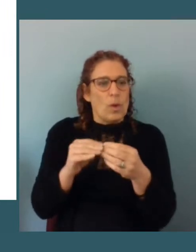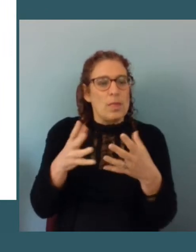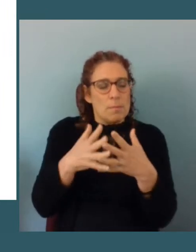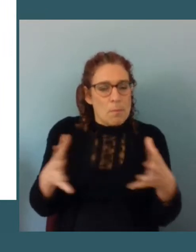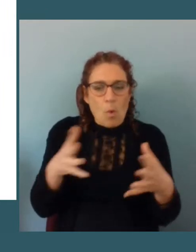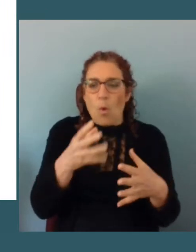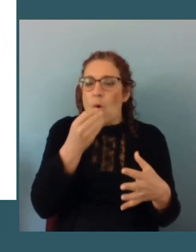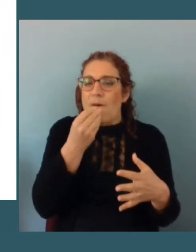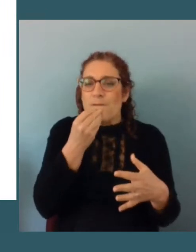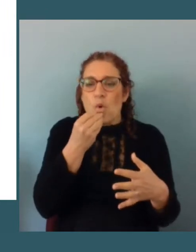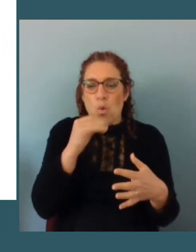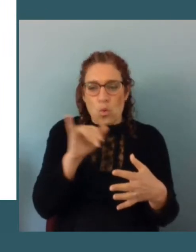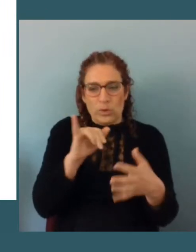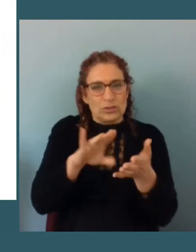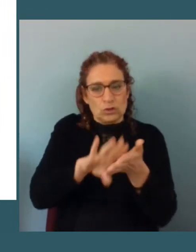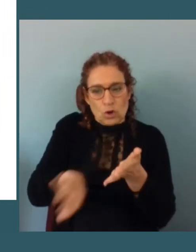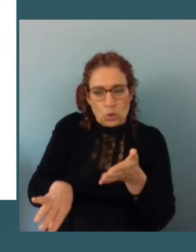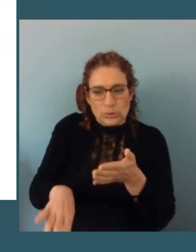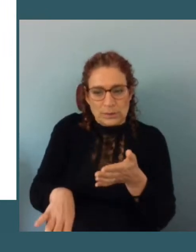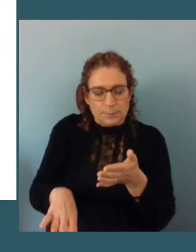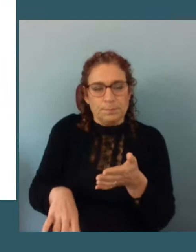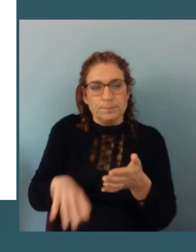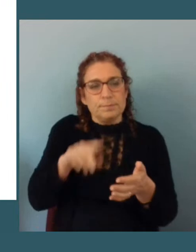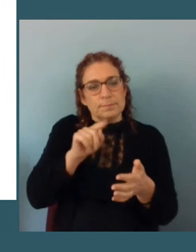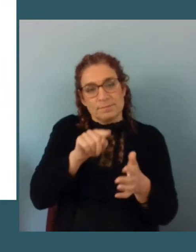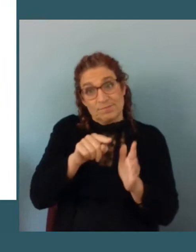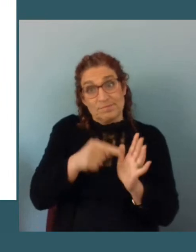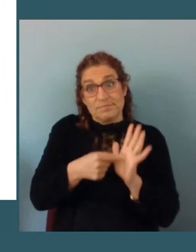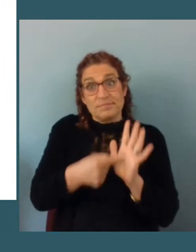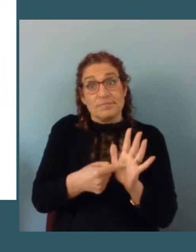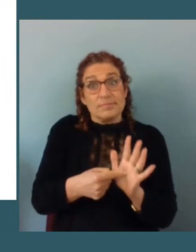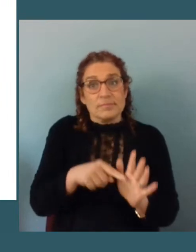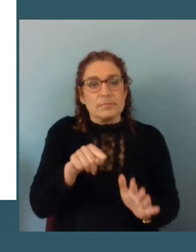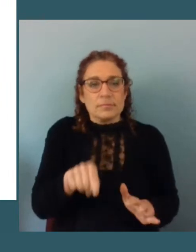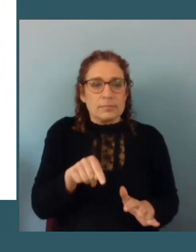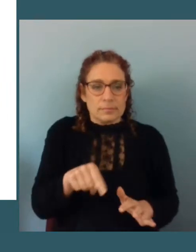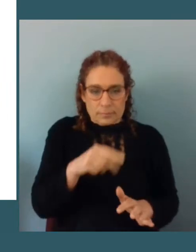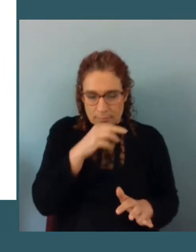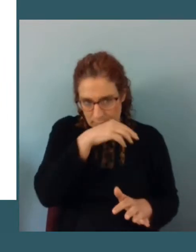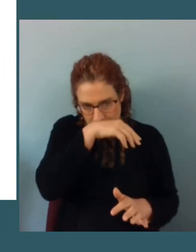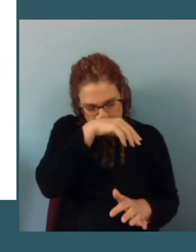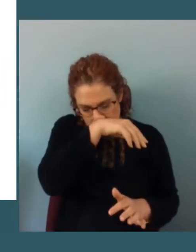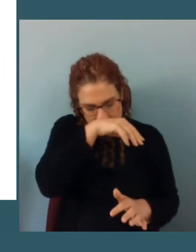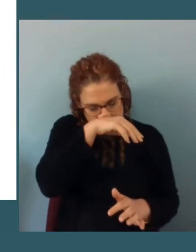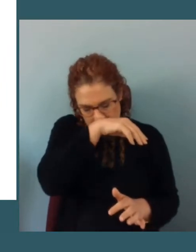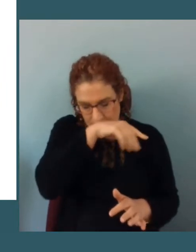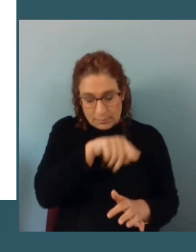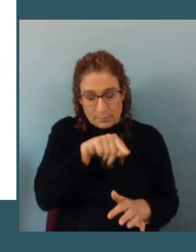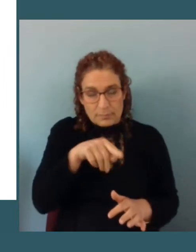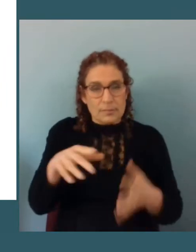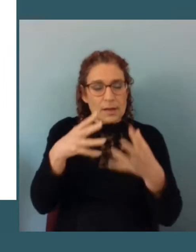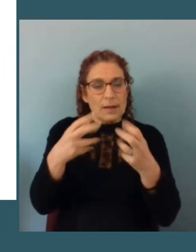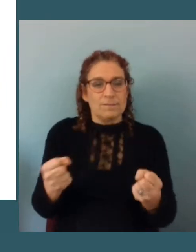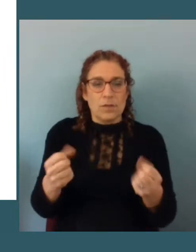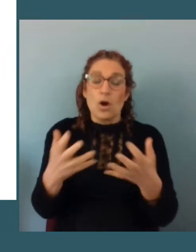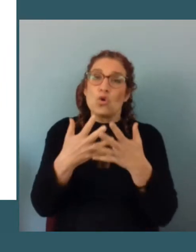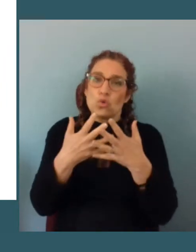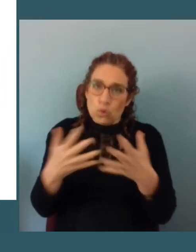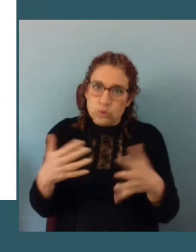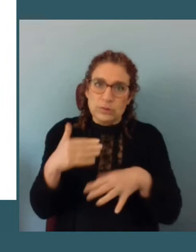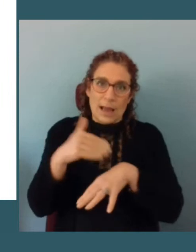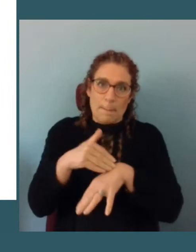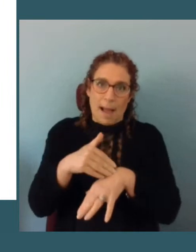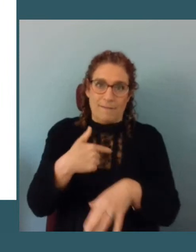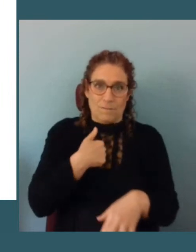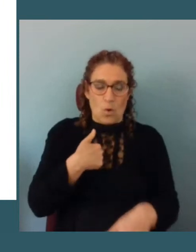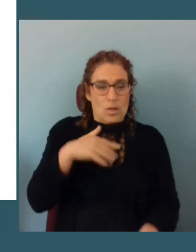being excluded. It just highlights that this has a massive impact, not just for the child, but also